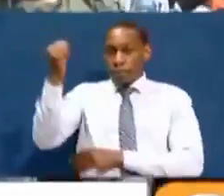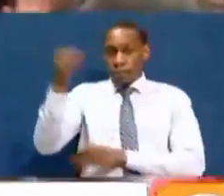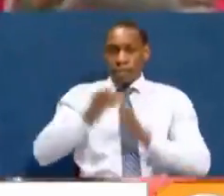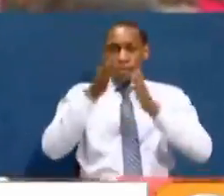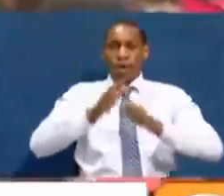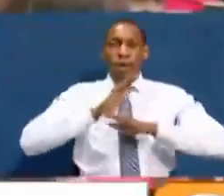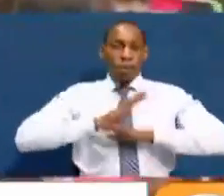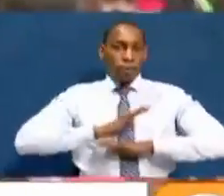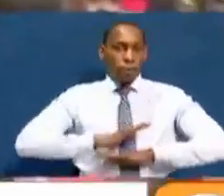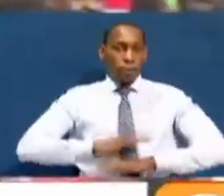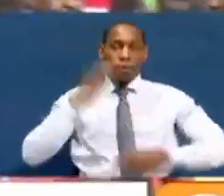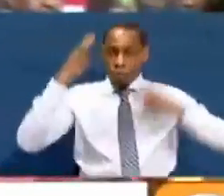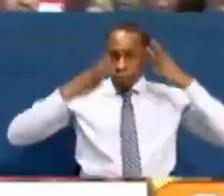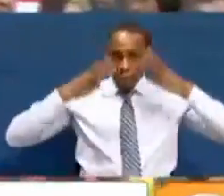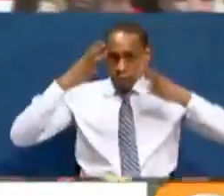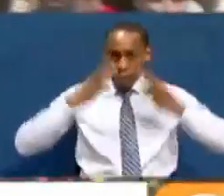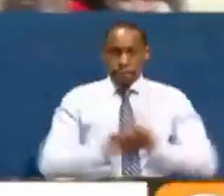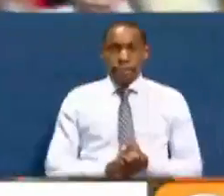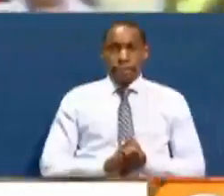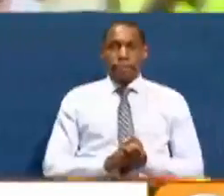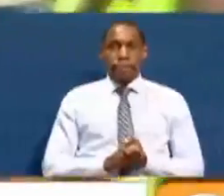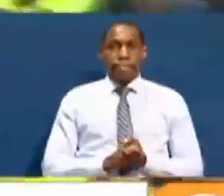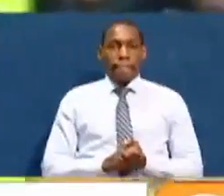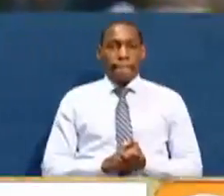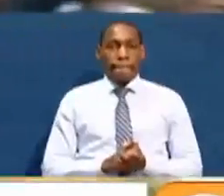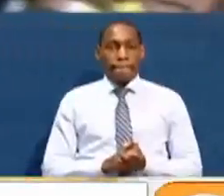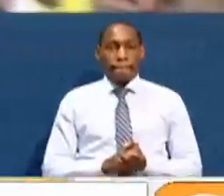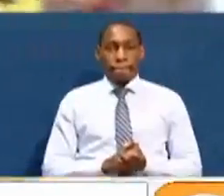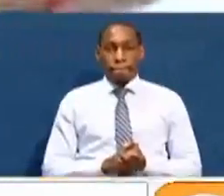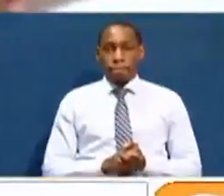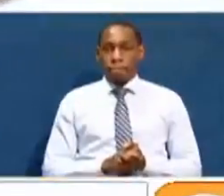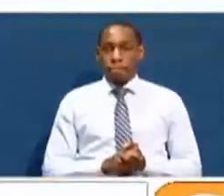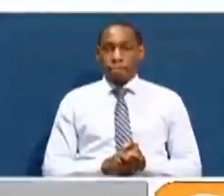leaders to quell the rising tensions. Chemutai Goin, Citizen TV, Nairobi.